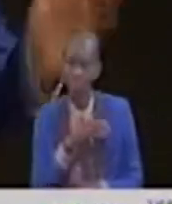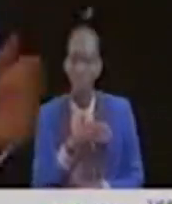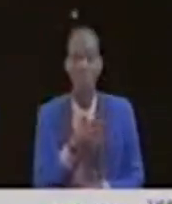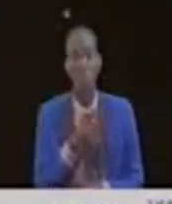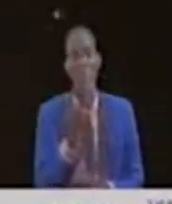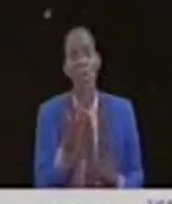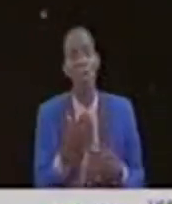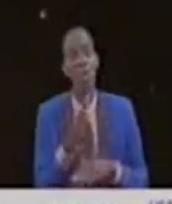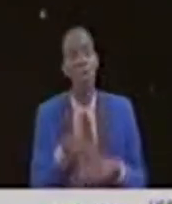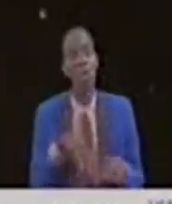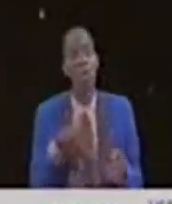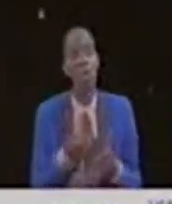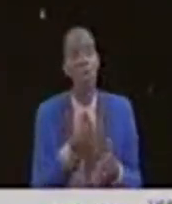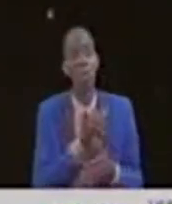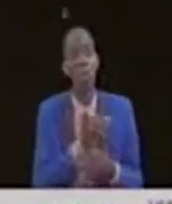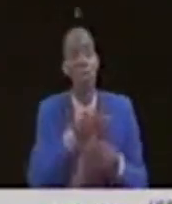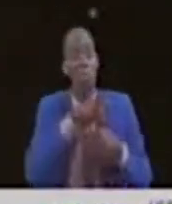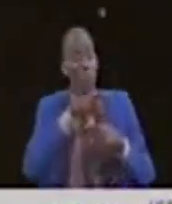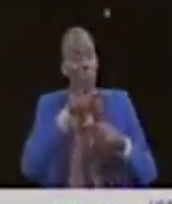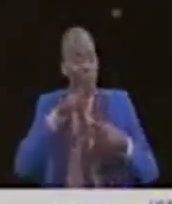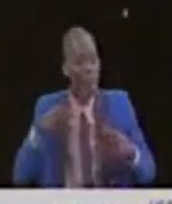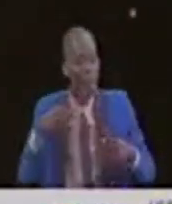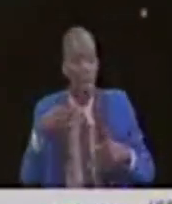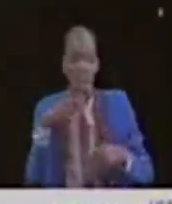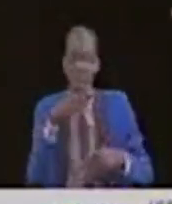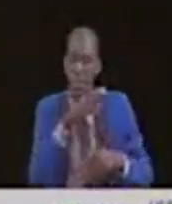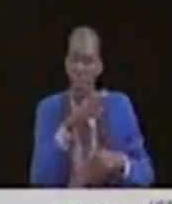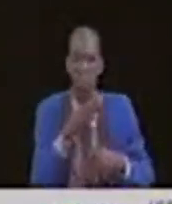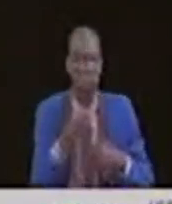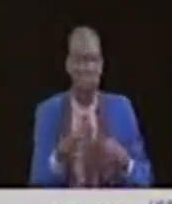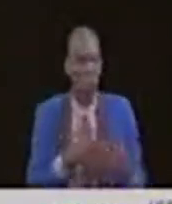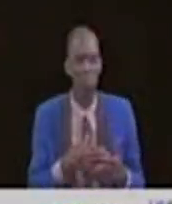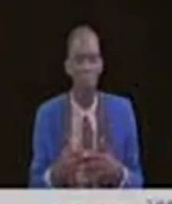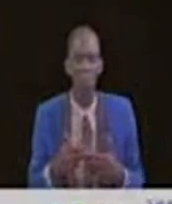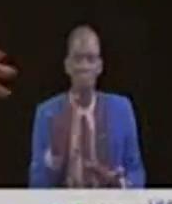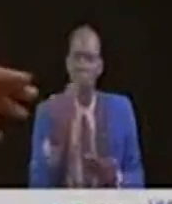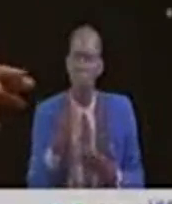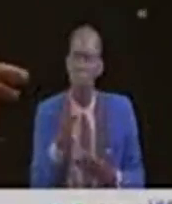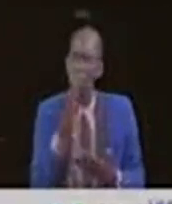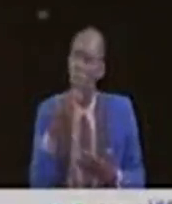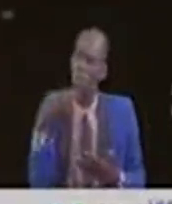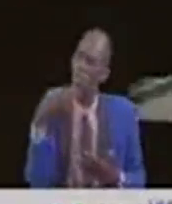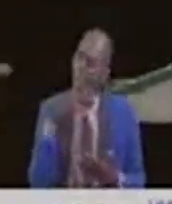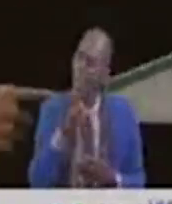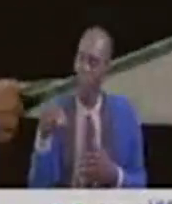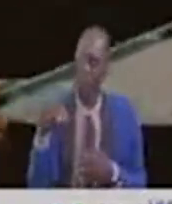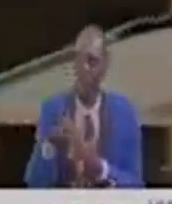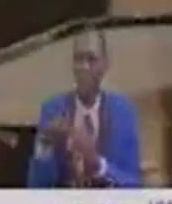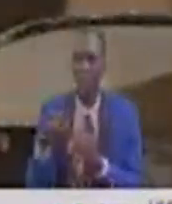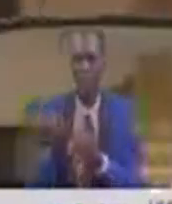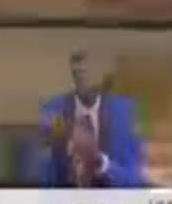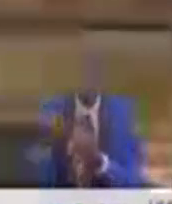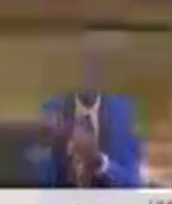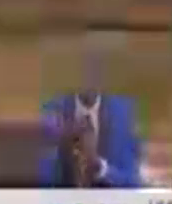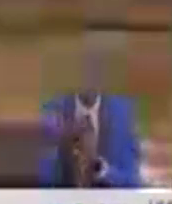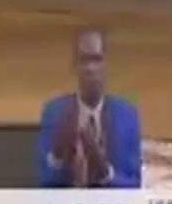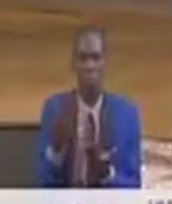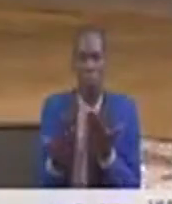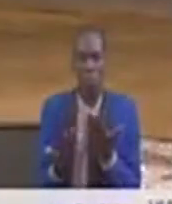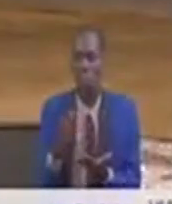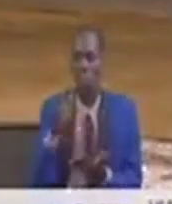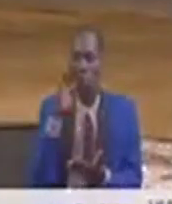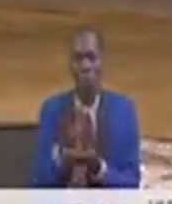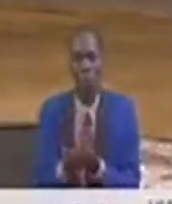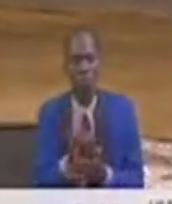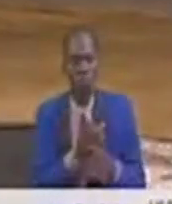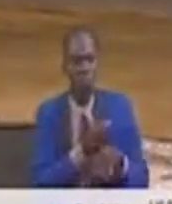all liars, or maybe lying in the family, that, you know, the wife is lying to the husband and the